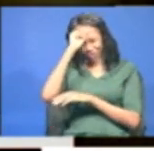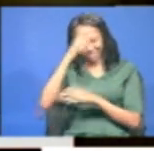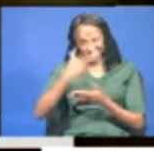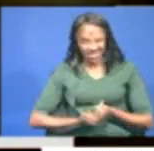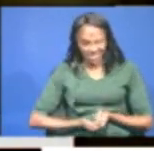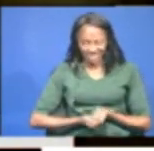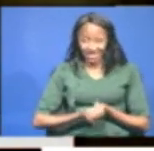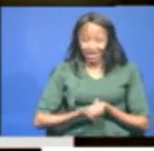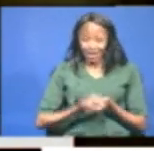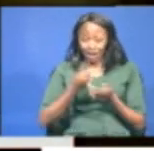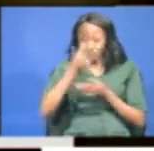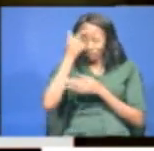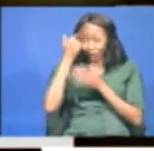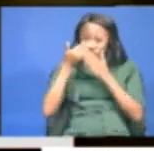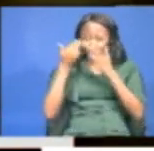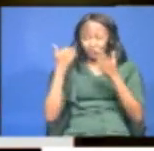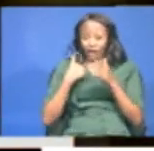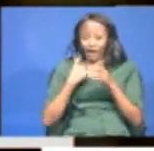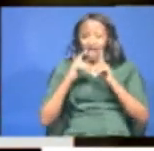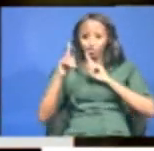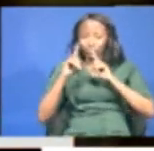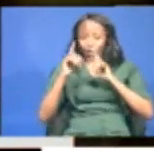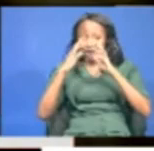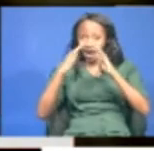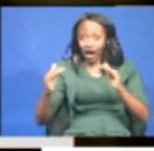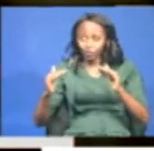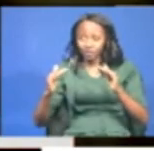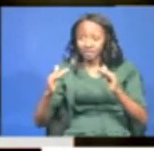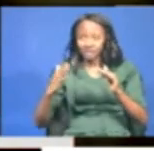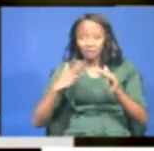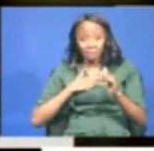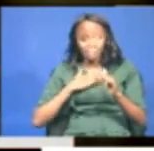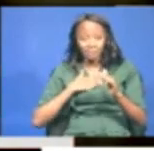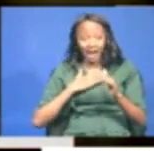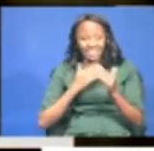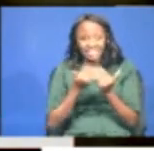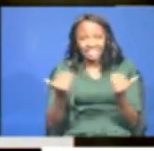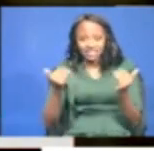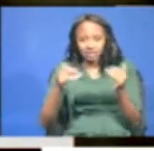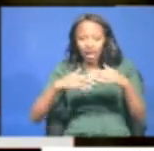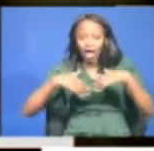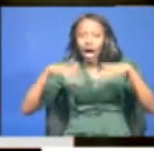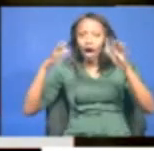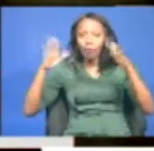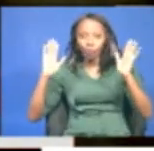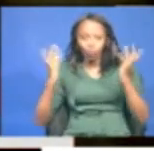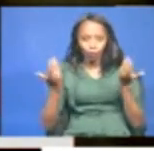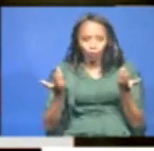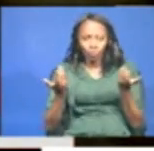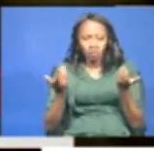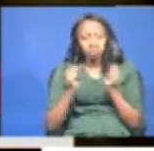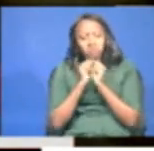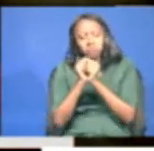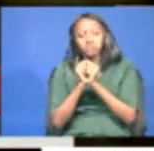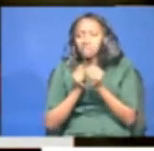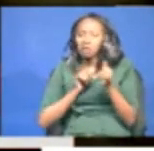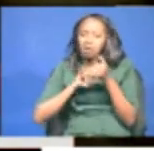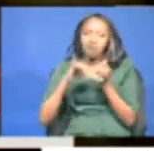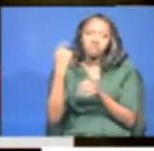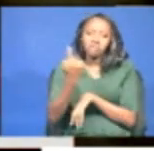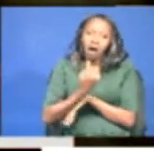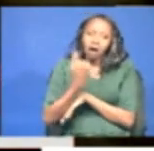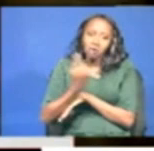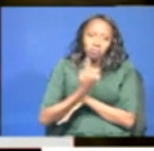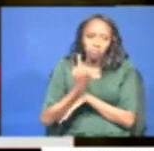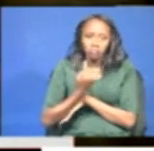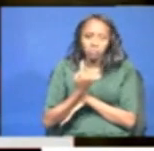Because when I sit in my house, it's a big house, my children are gone, I'm just here with Pastor Dorcas. If you leave a